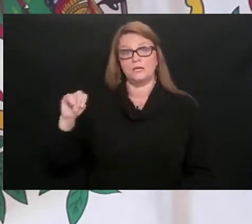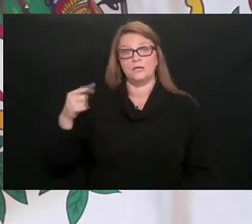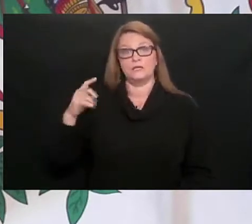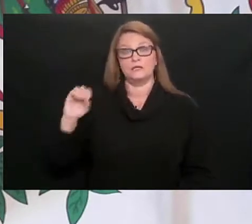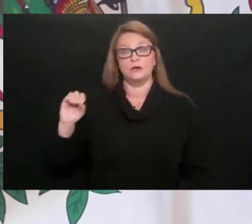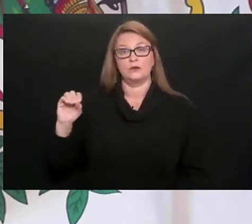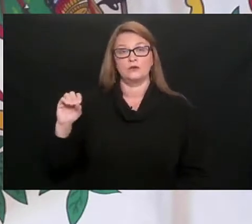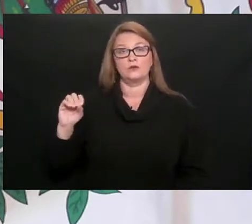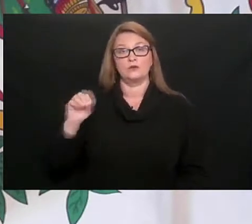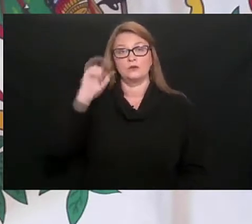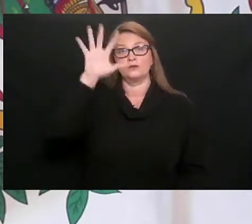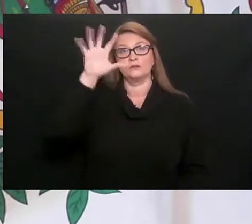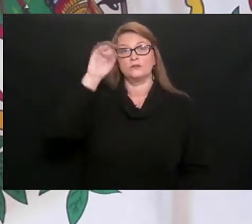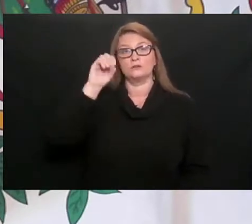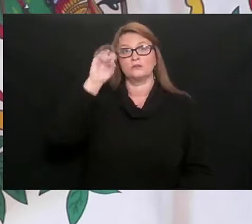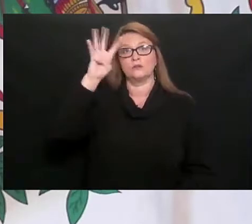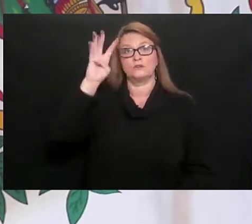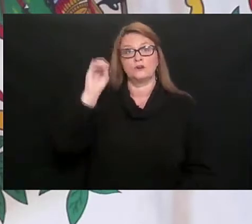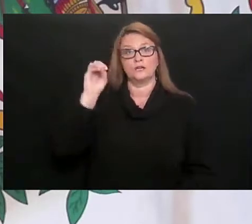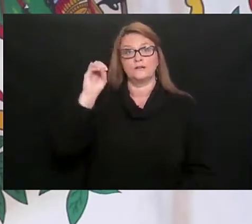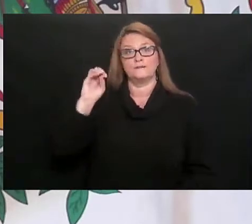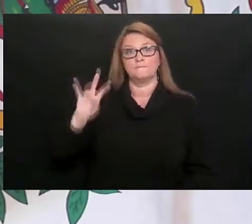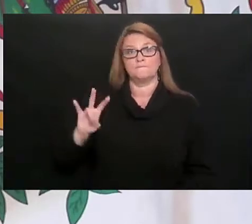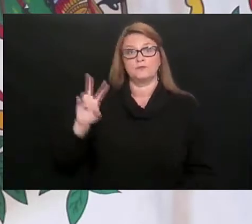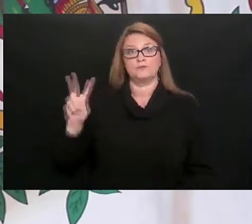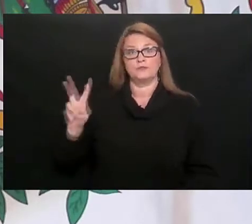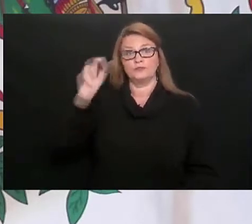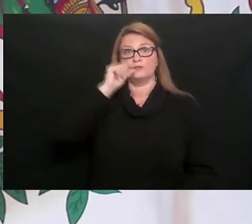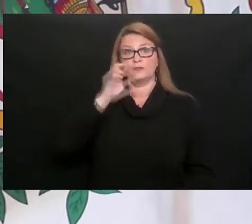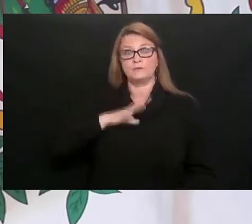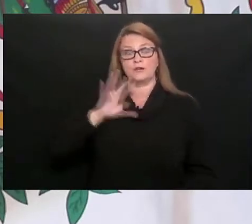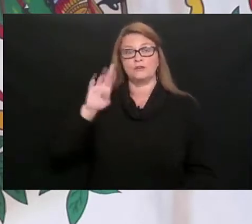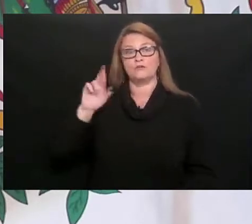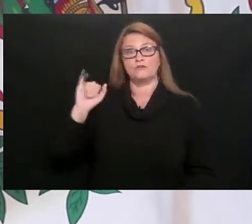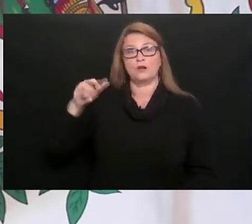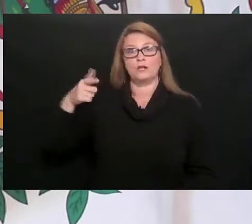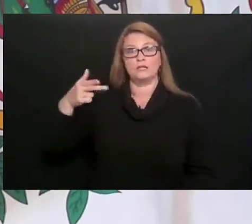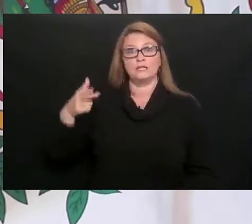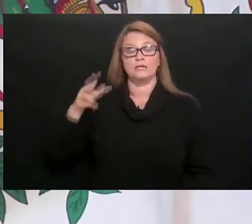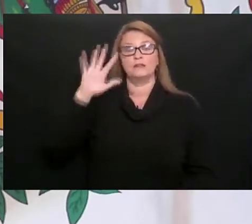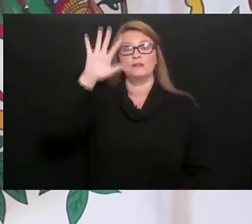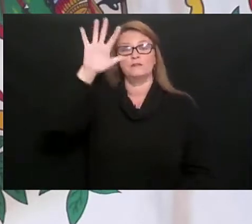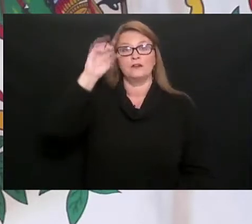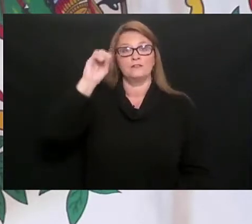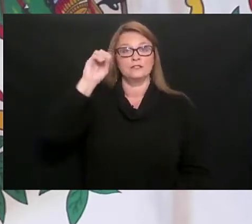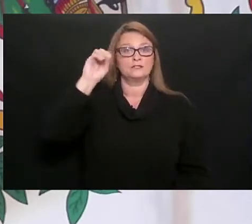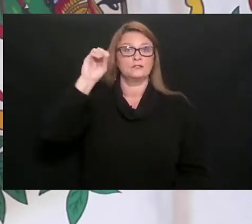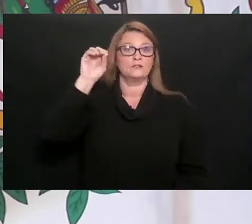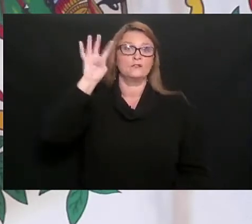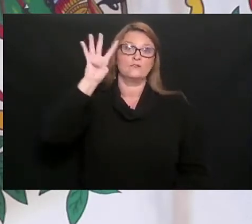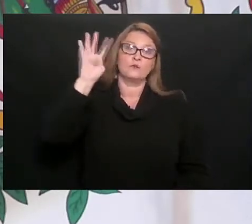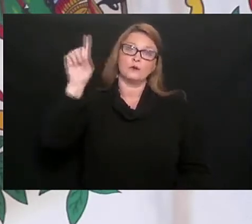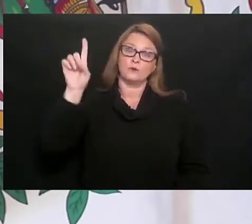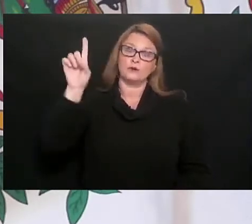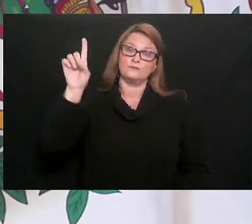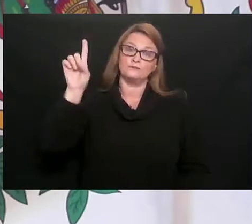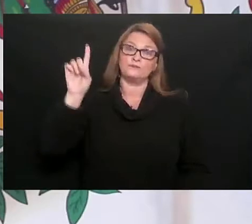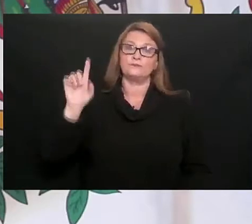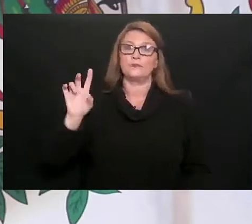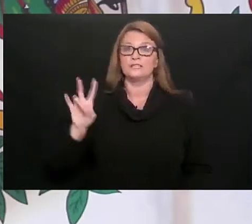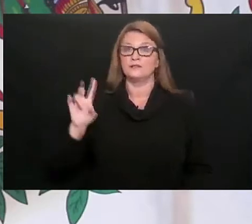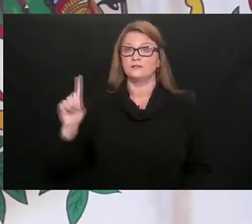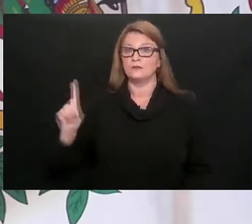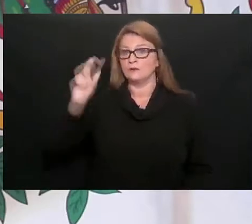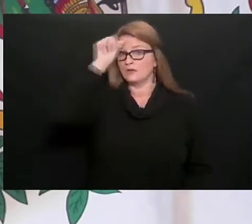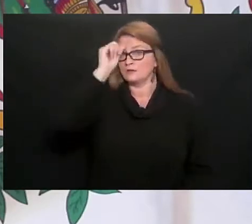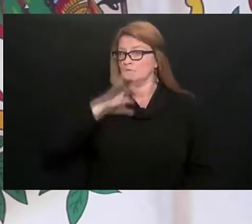The 5,040th death, a 72-year-old female from Raleigh County. The 5,041st death, a